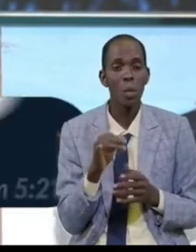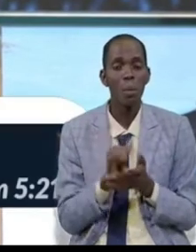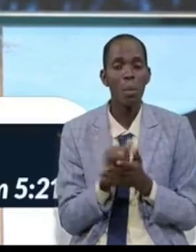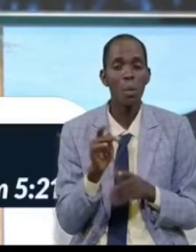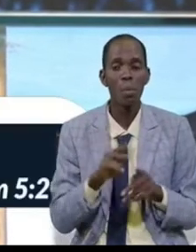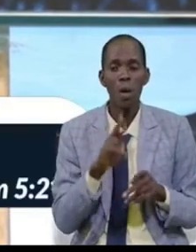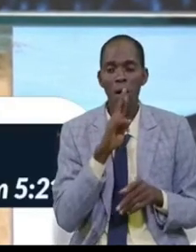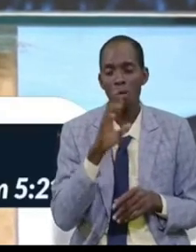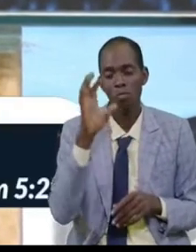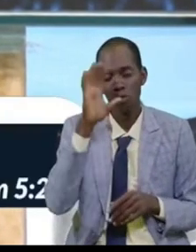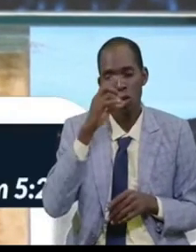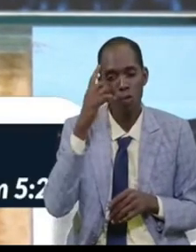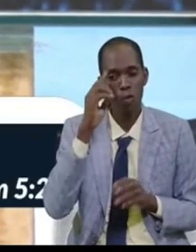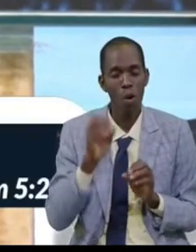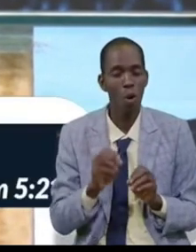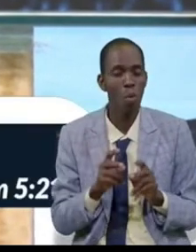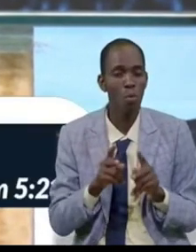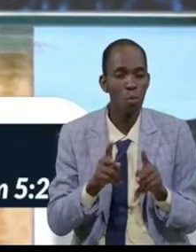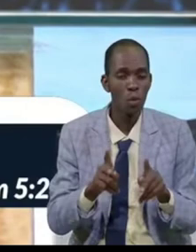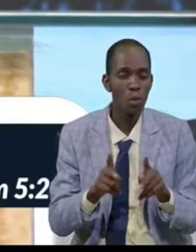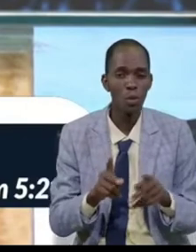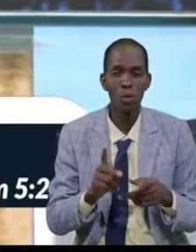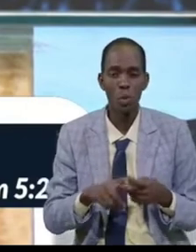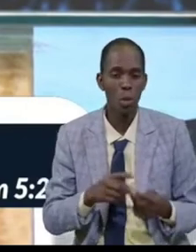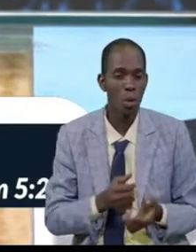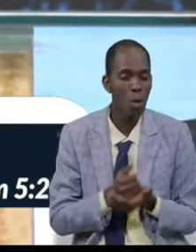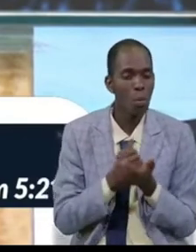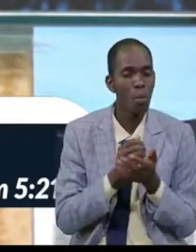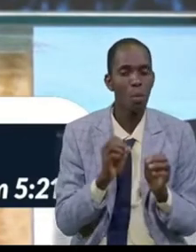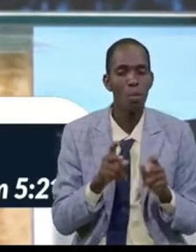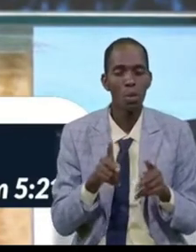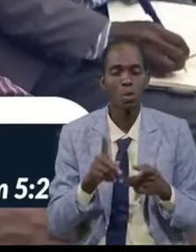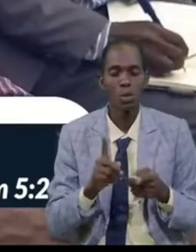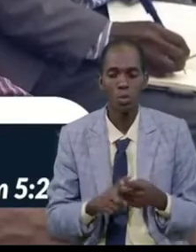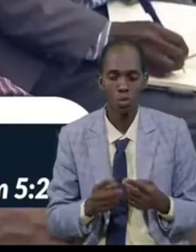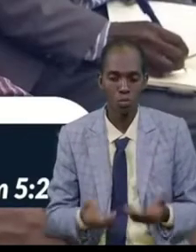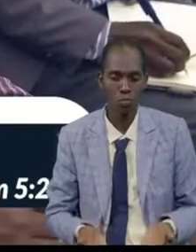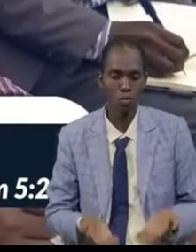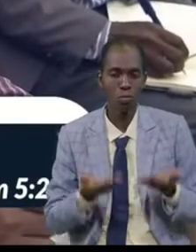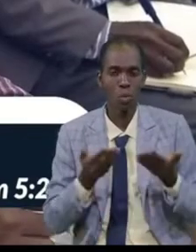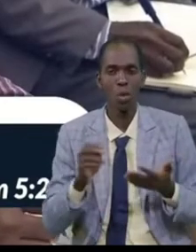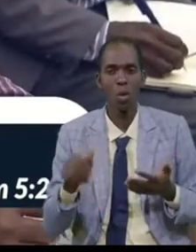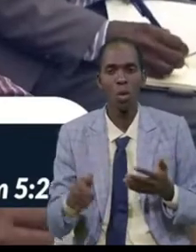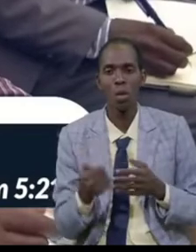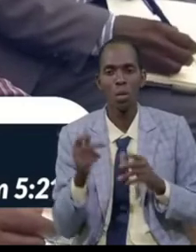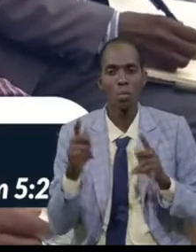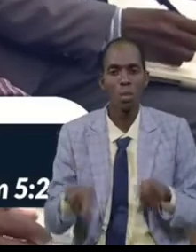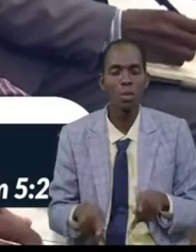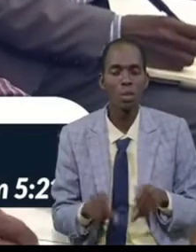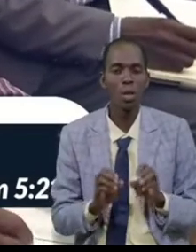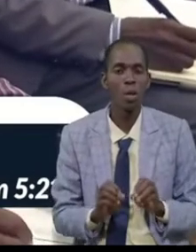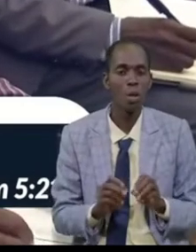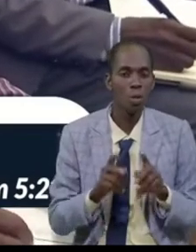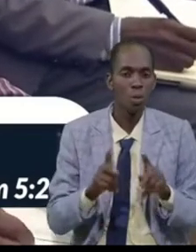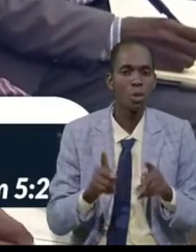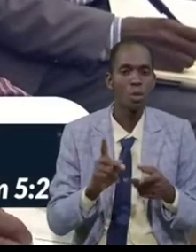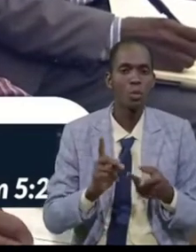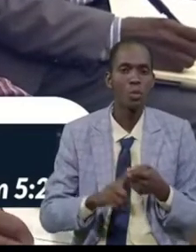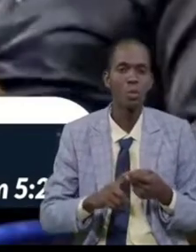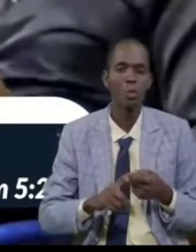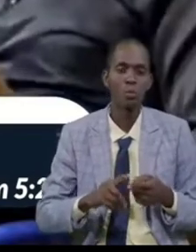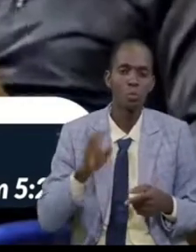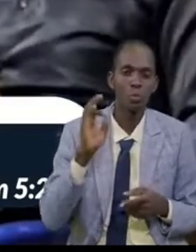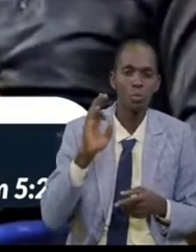opportunity. Opportunity to help. Opportunity to lift up somebody else. Opportunity to